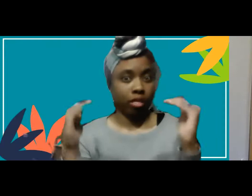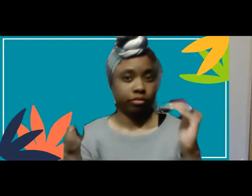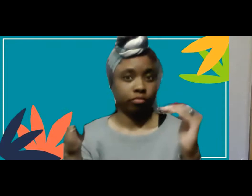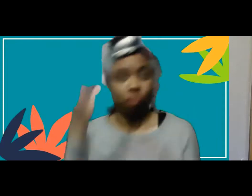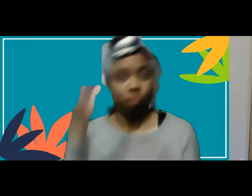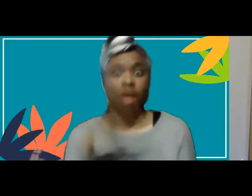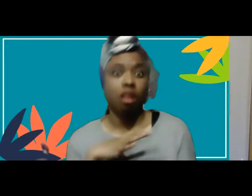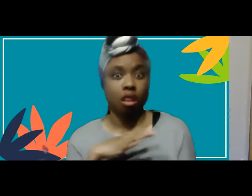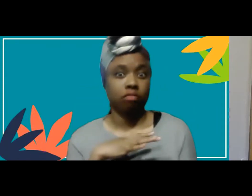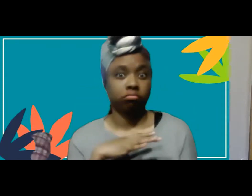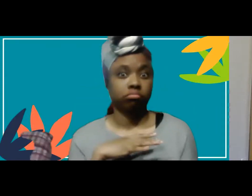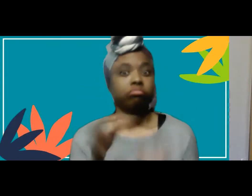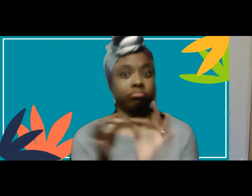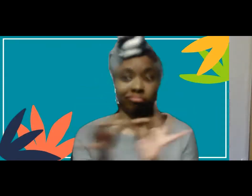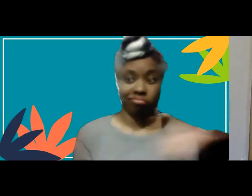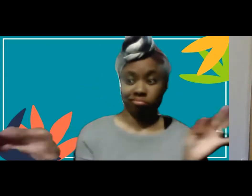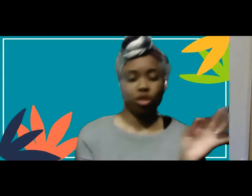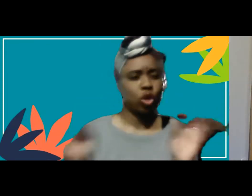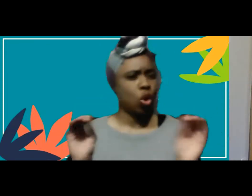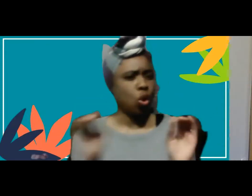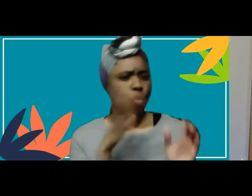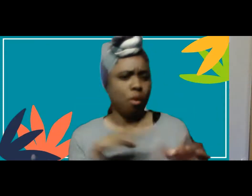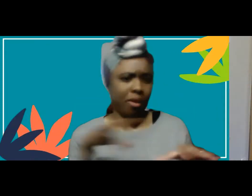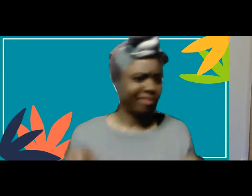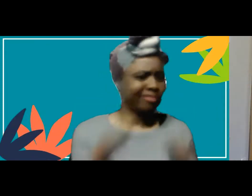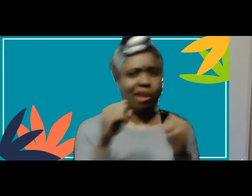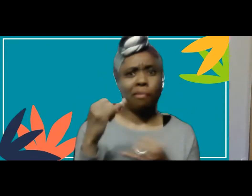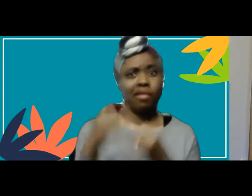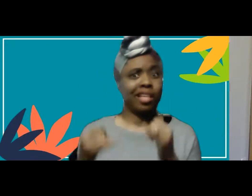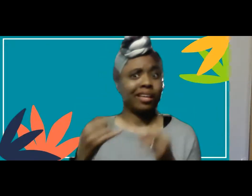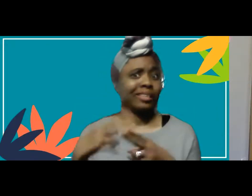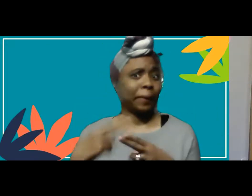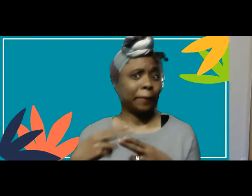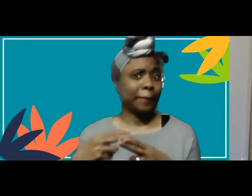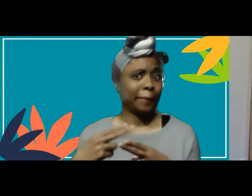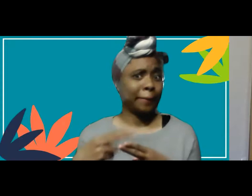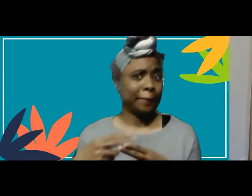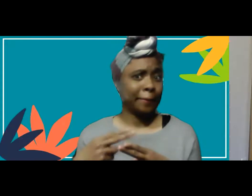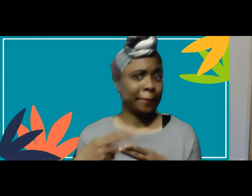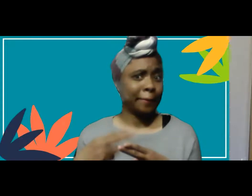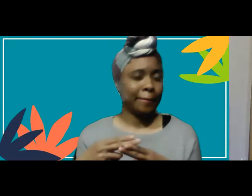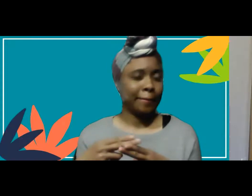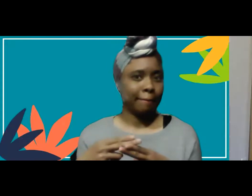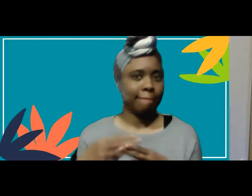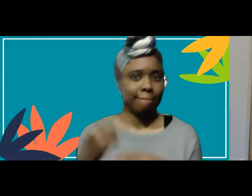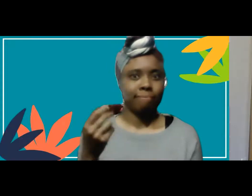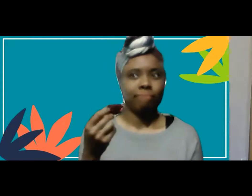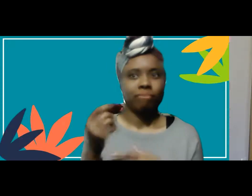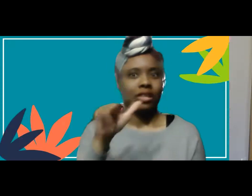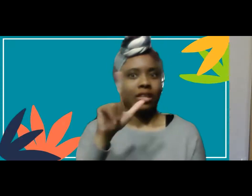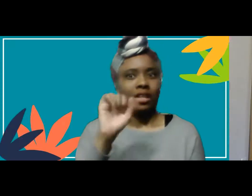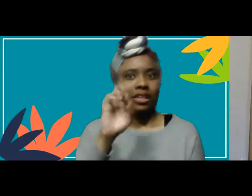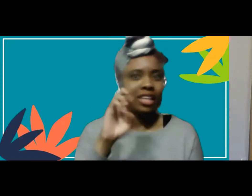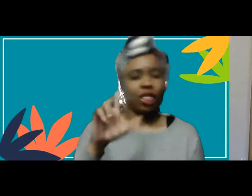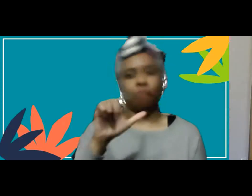He said no woman should adopt a man's last name even. He was essentially a liberal feminist. And you